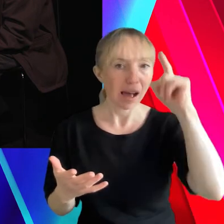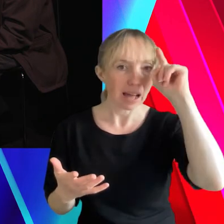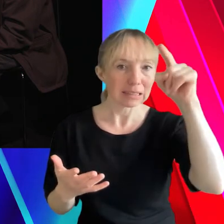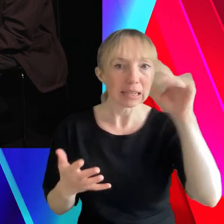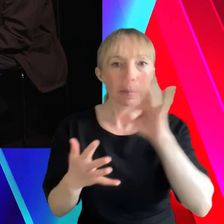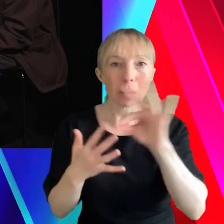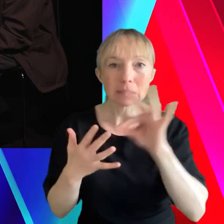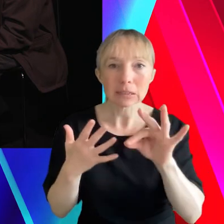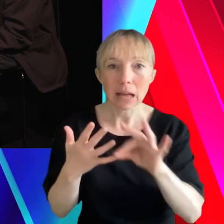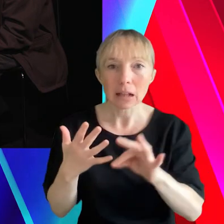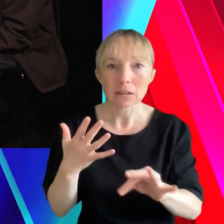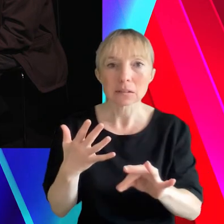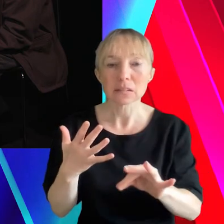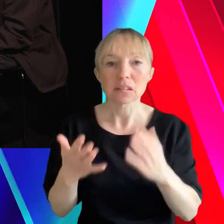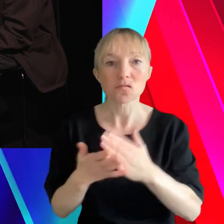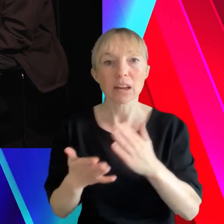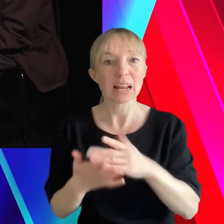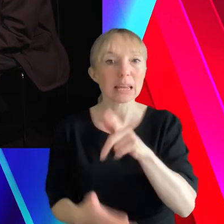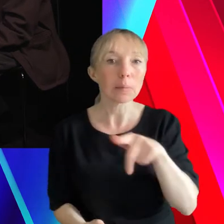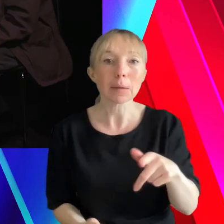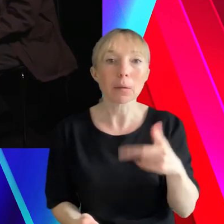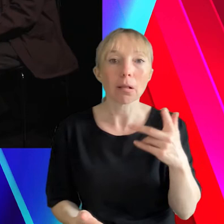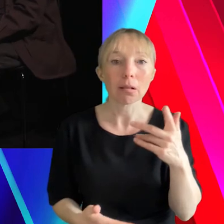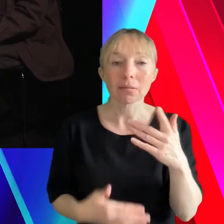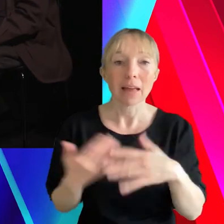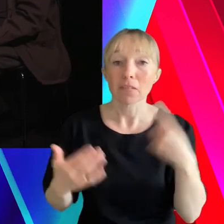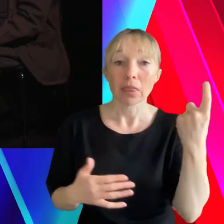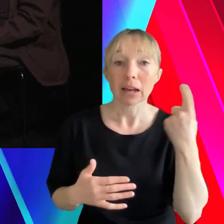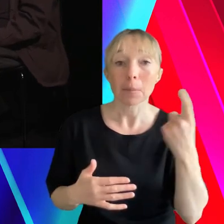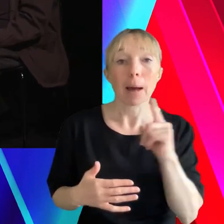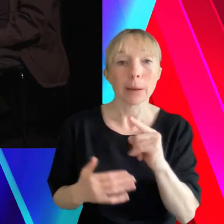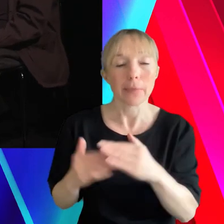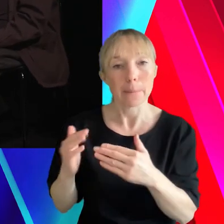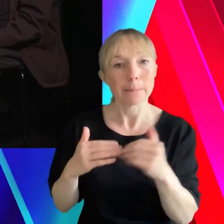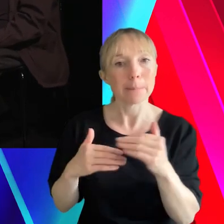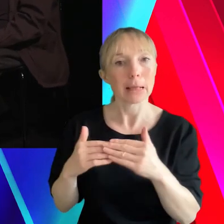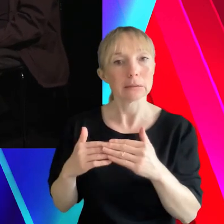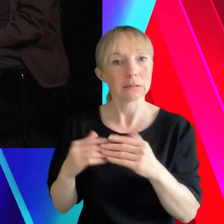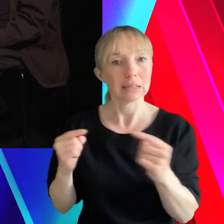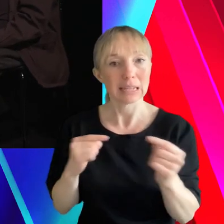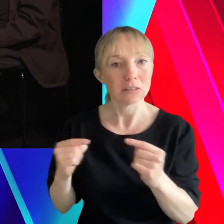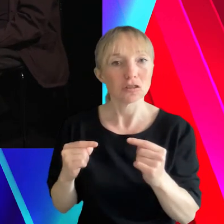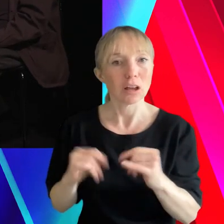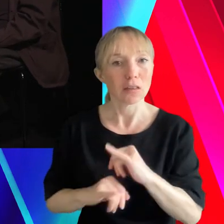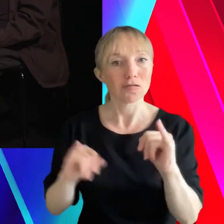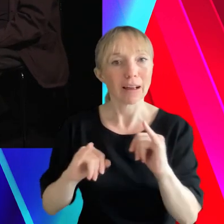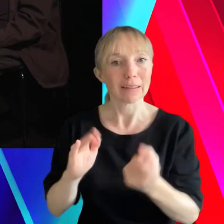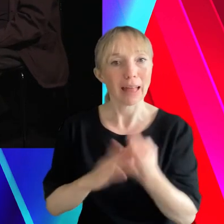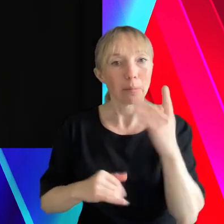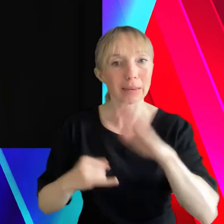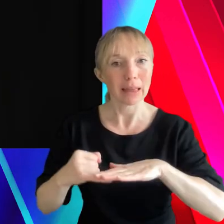details that are taken for granted, and they are building the actual tension, the crisis that will show at the